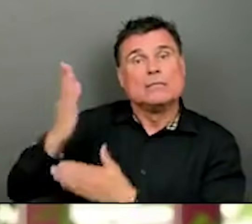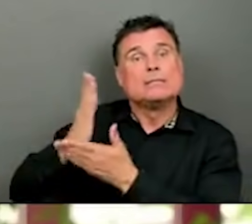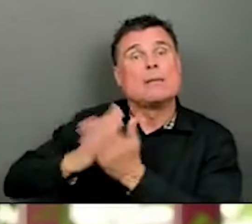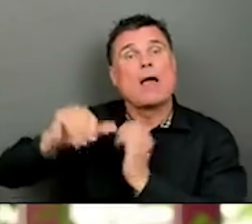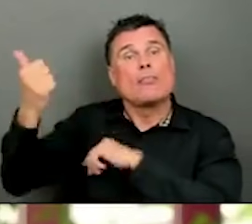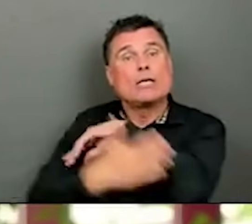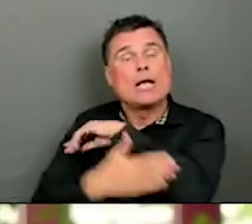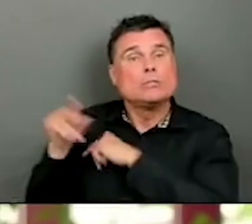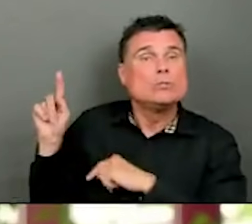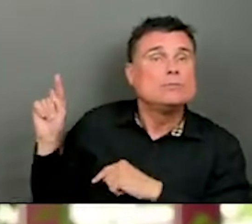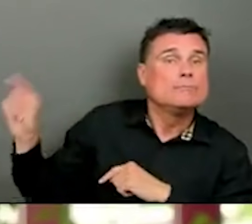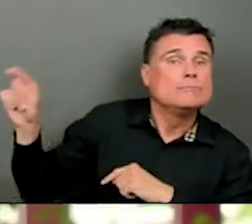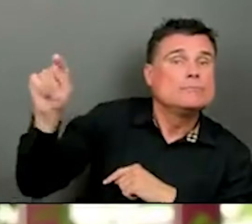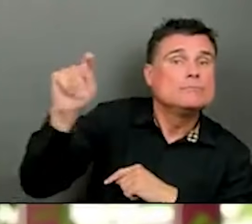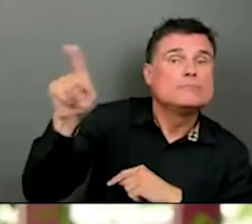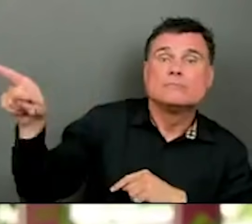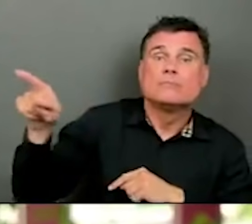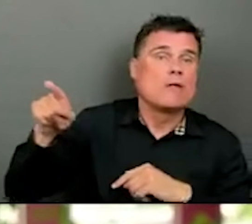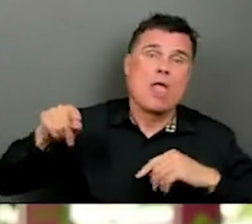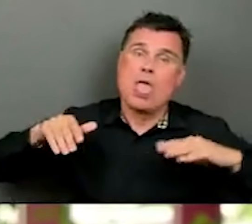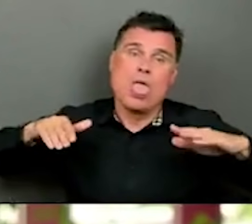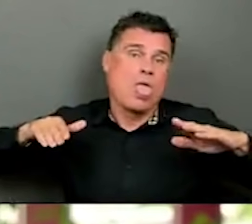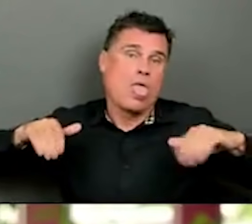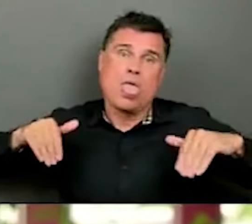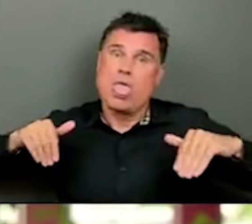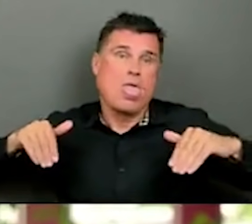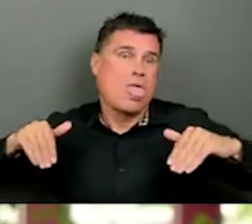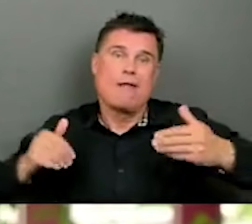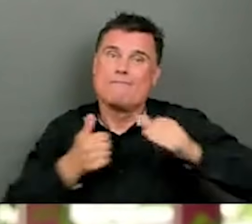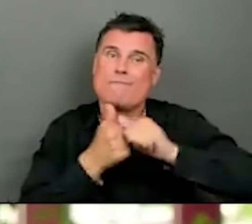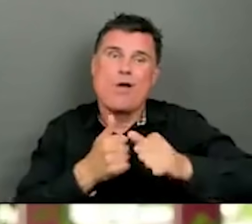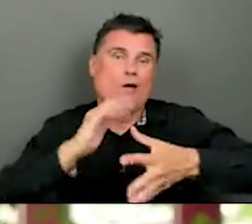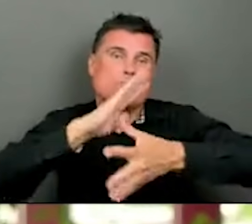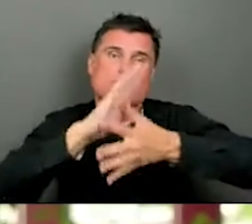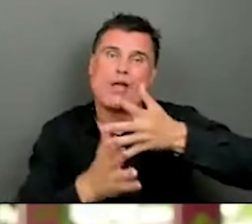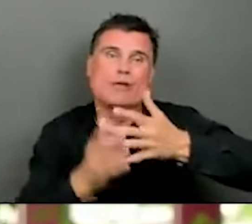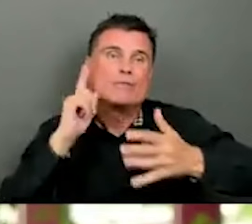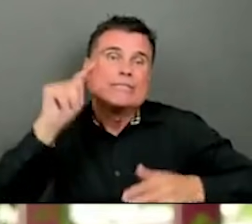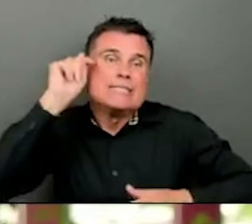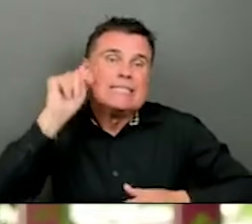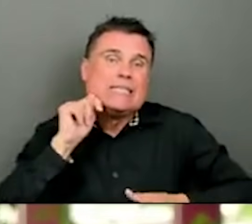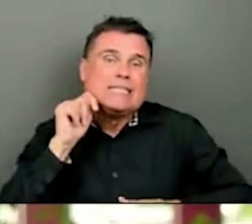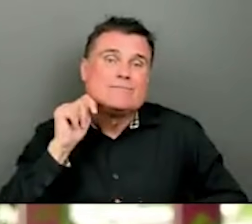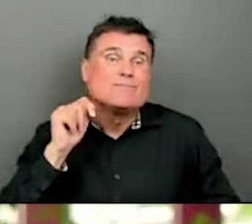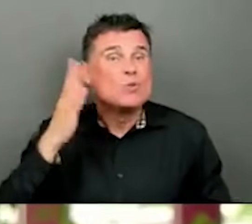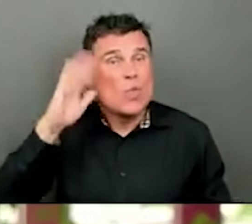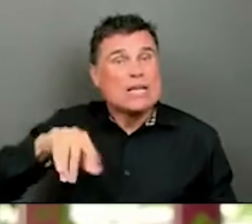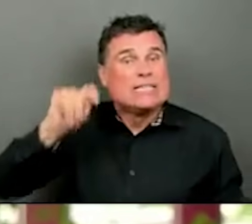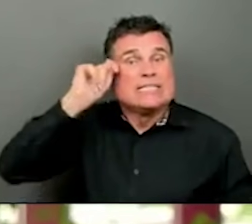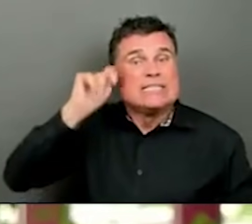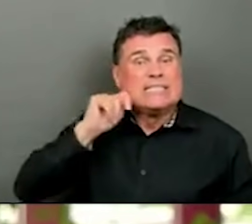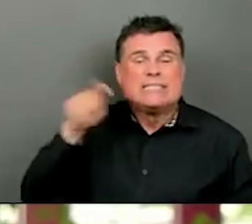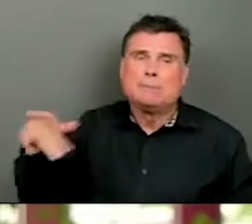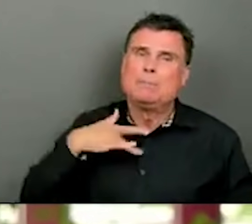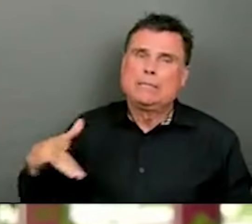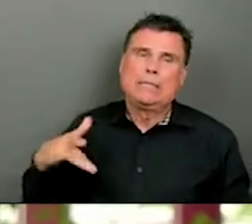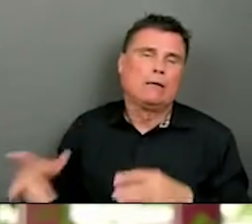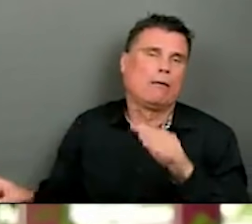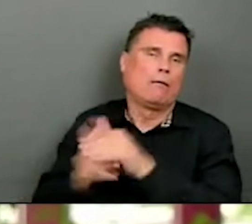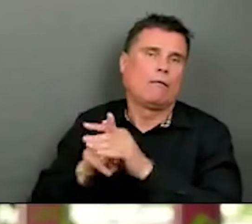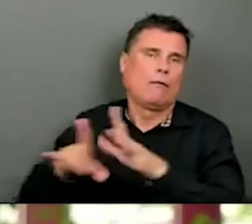not prioritized immunizing, especially teenagers, where we know that transmission can happen. And that is a group